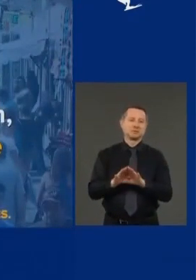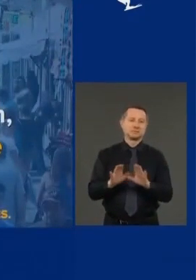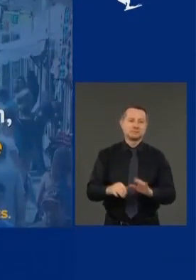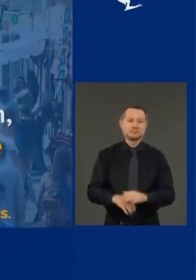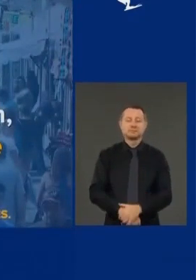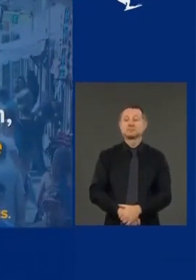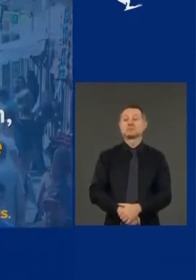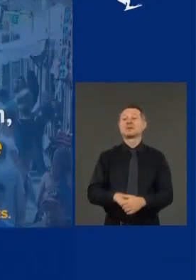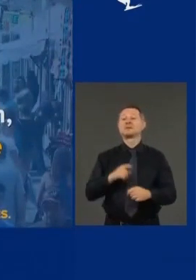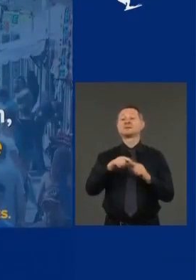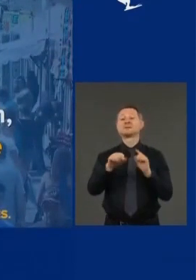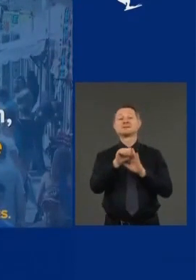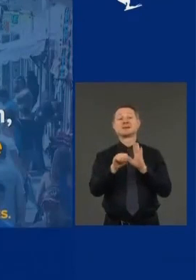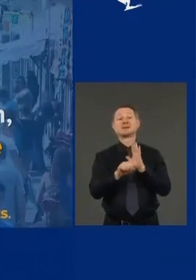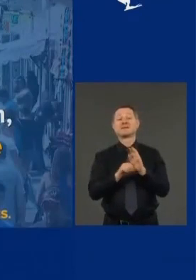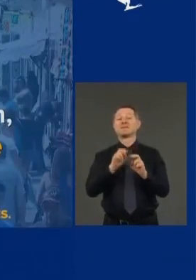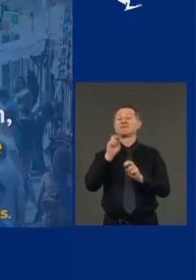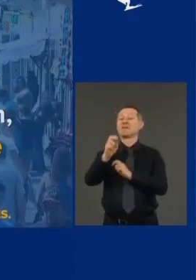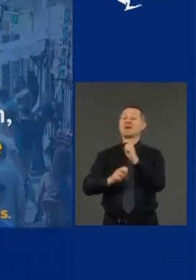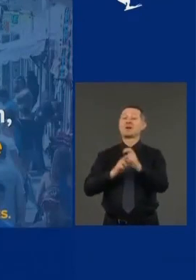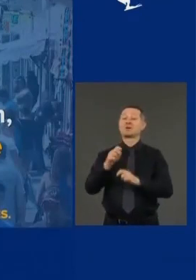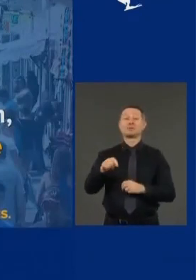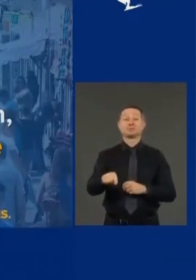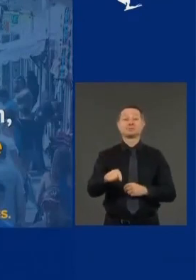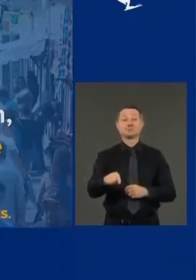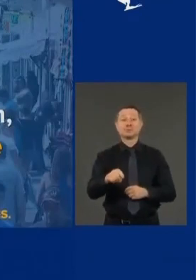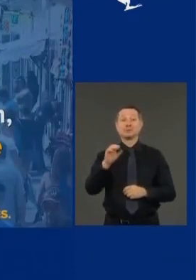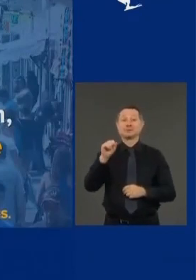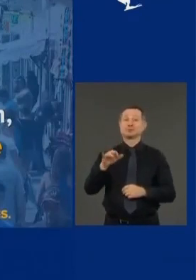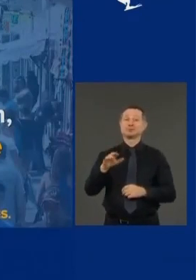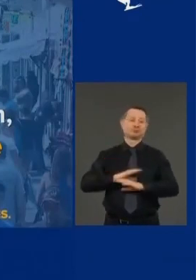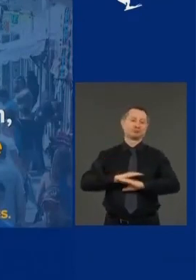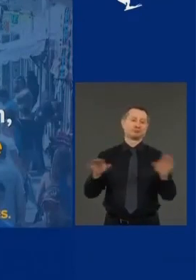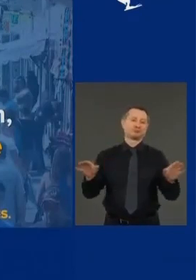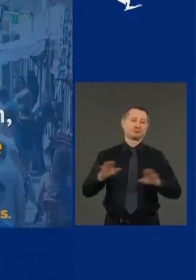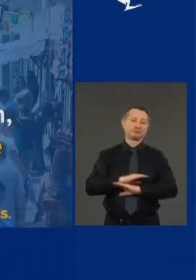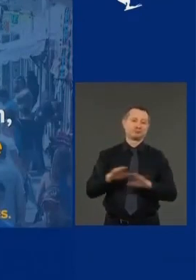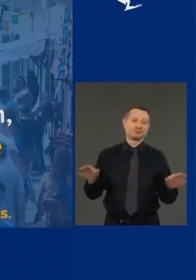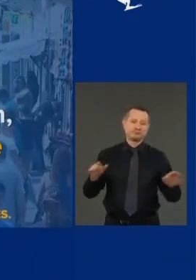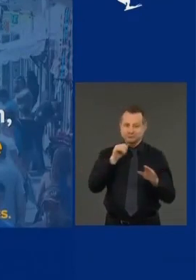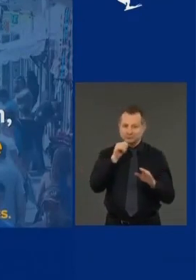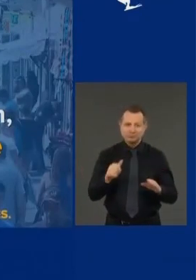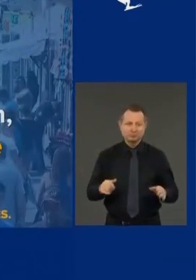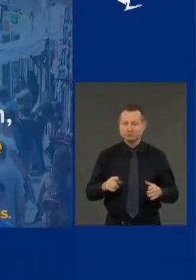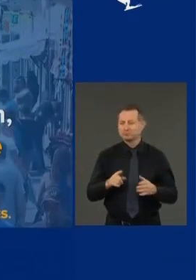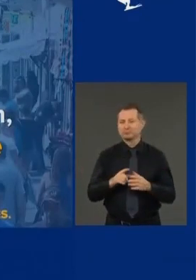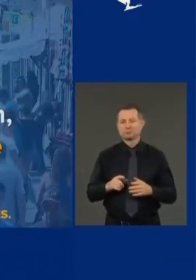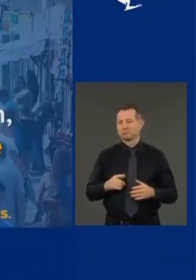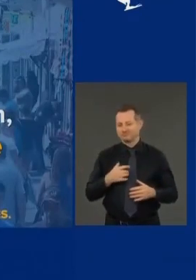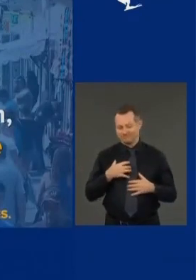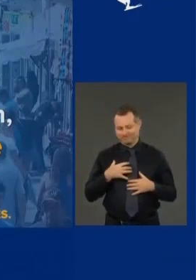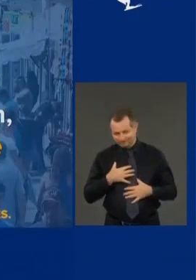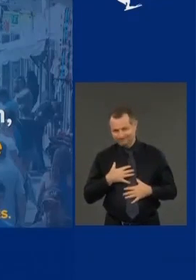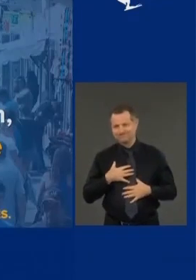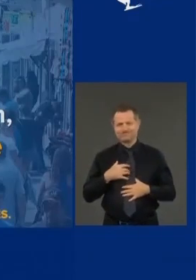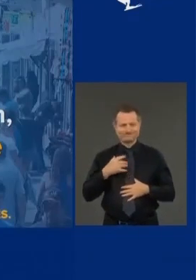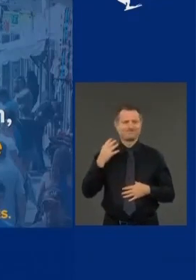state fair in Syracuse. This is a really